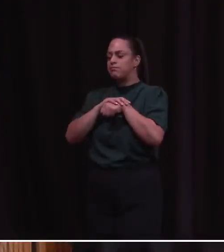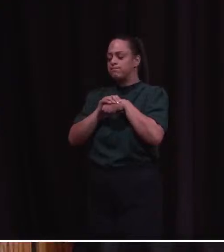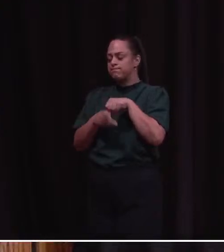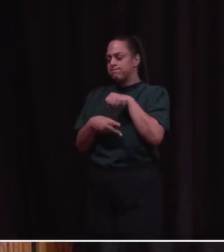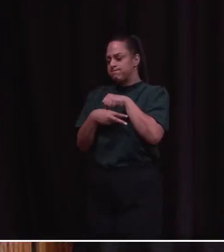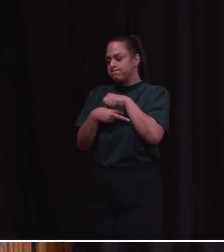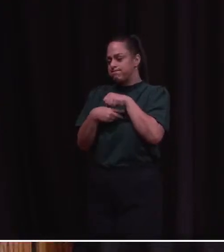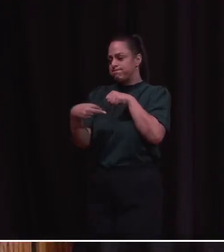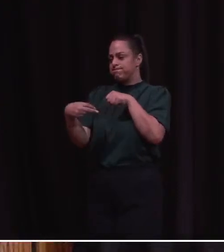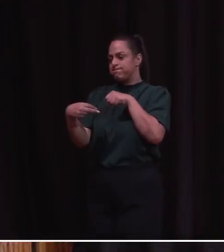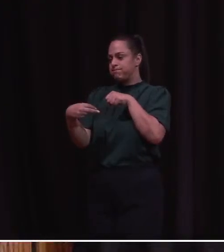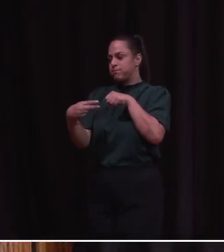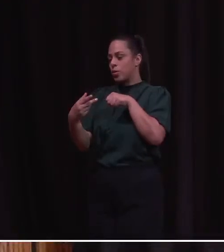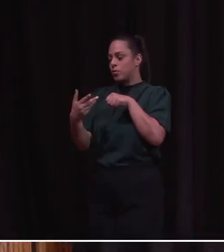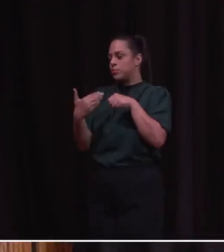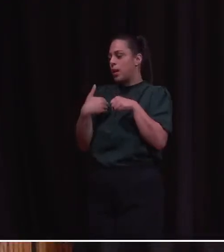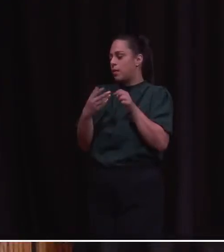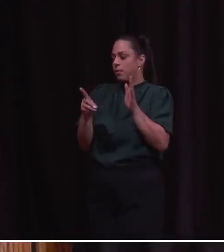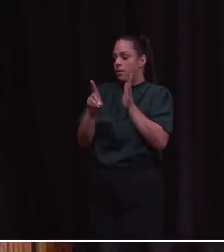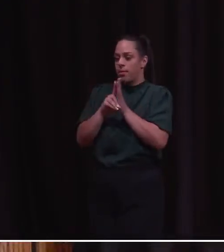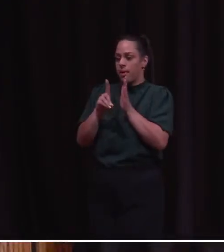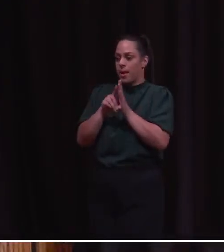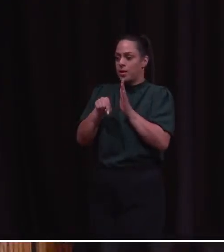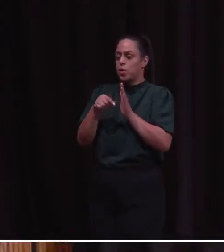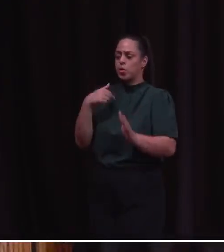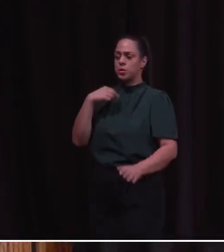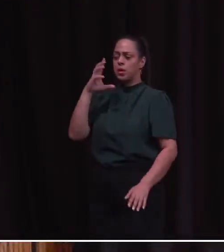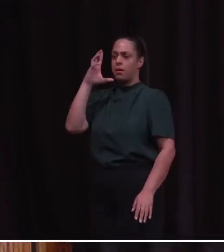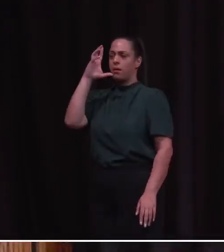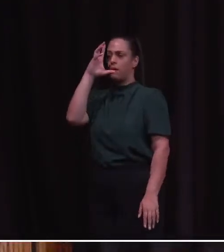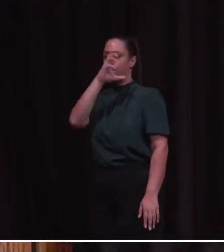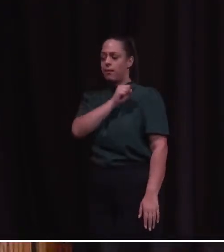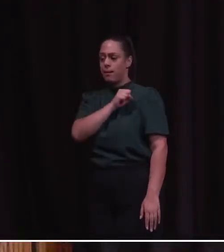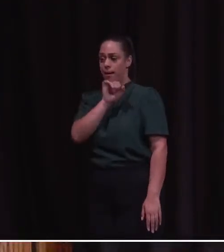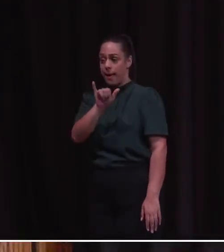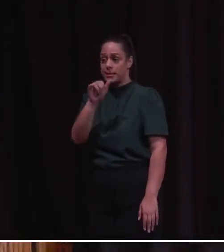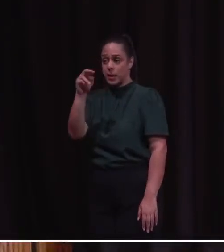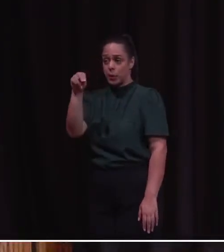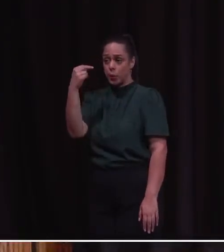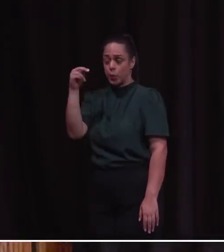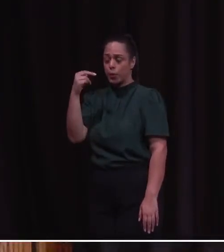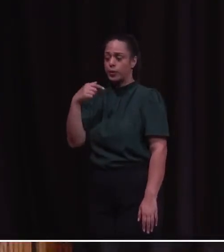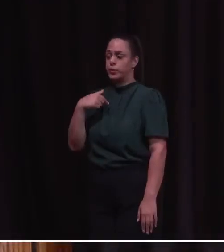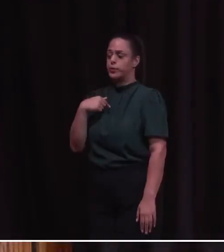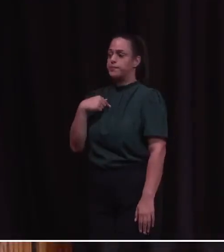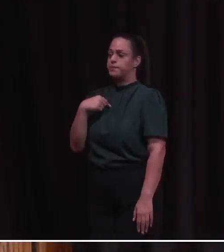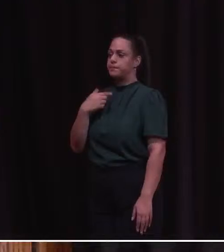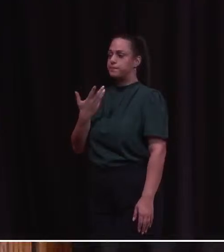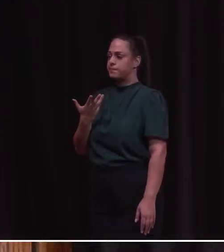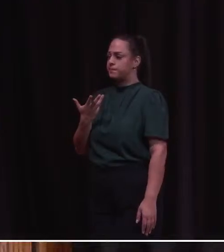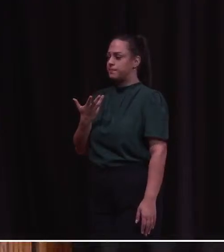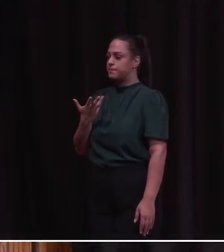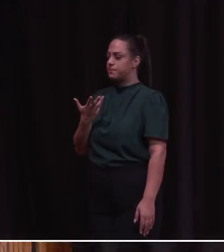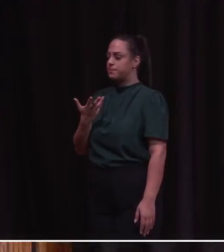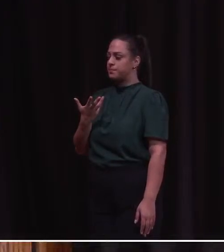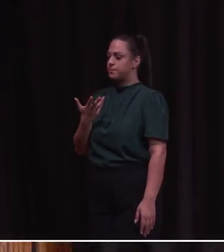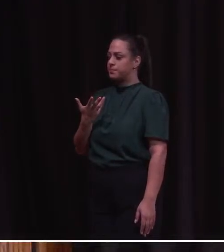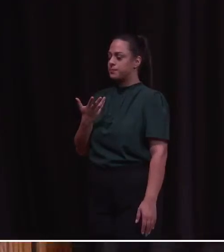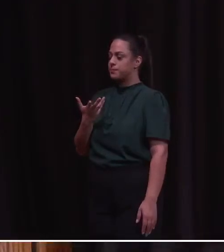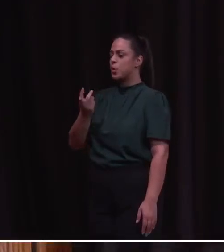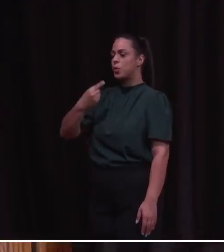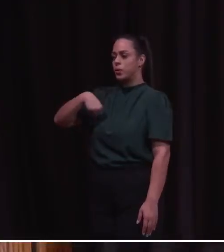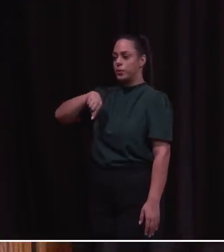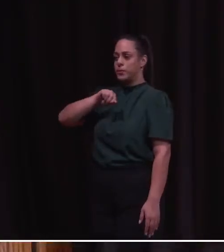it, one of the first things I said is that instead of American women, US women